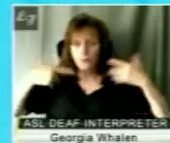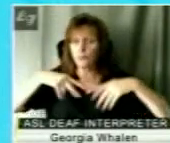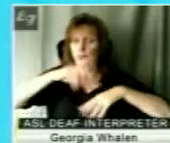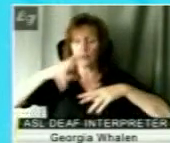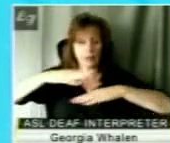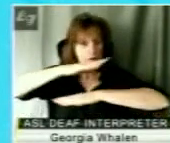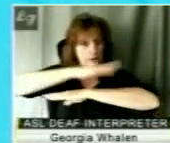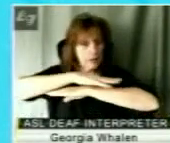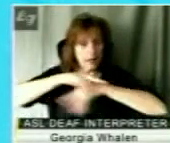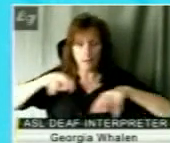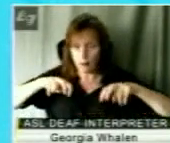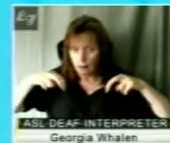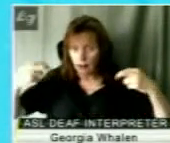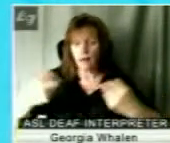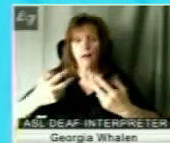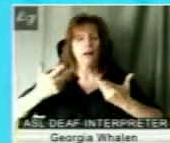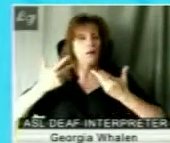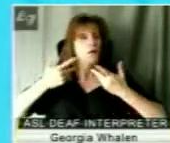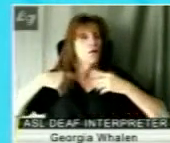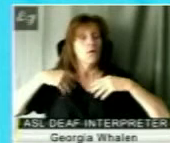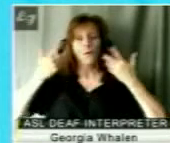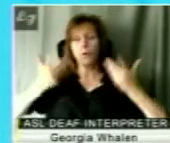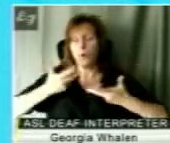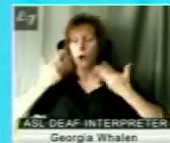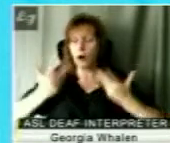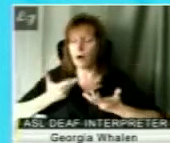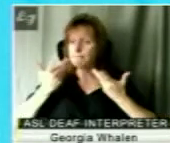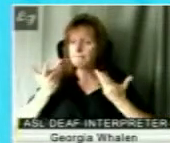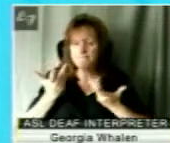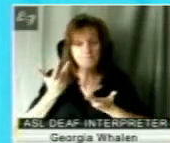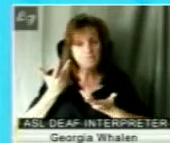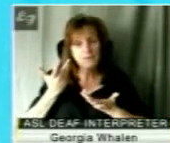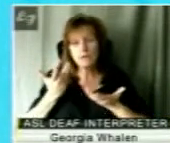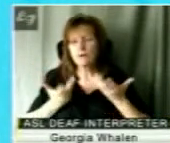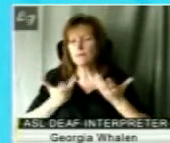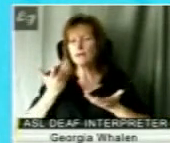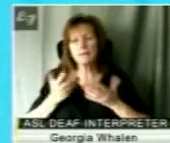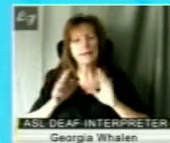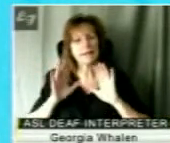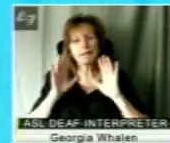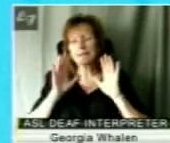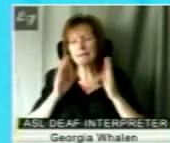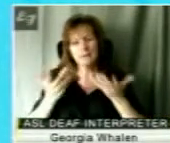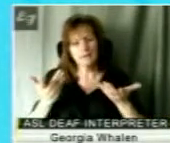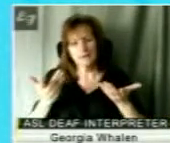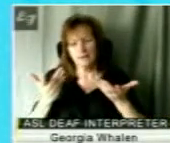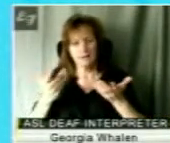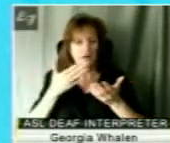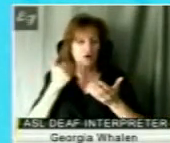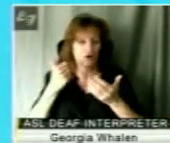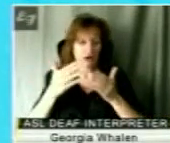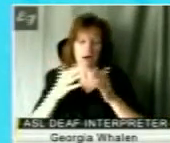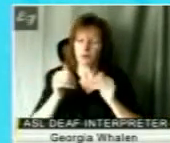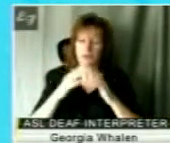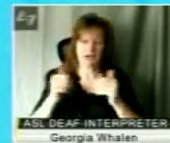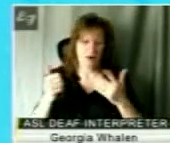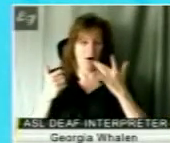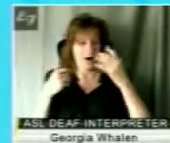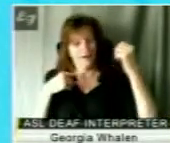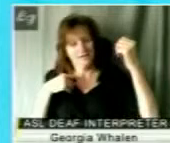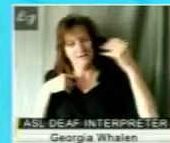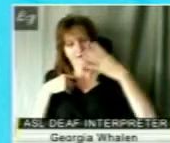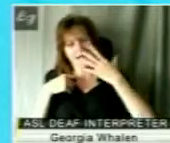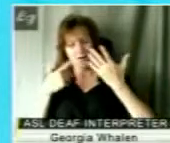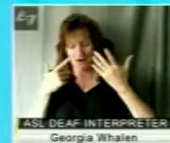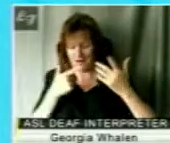good ventilation, we get the benefits of UV light, because most people are going to want to be out in the sunshine as opposed to out in the rain, and looking at